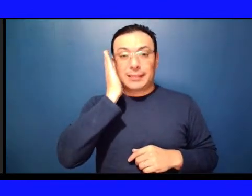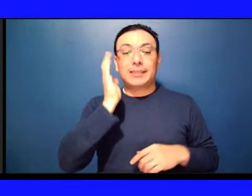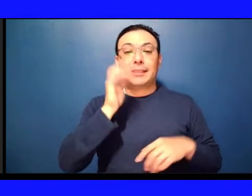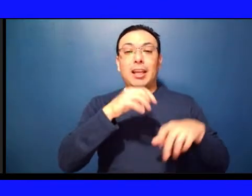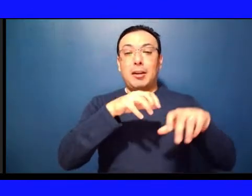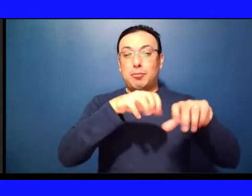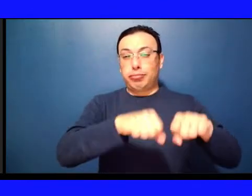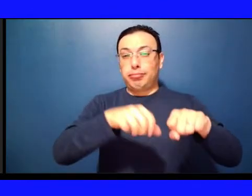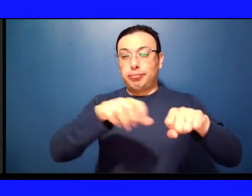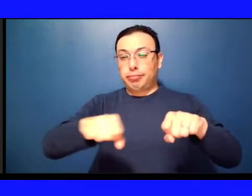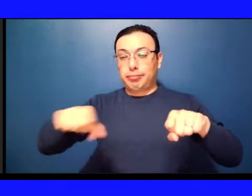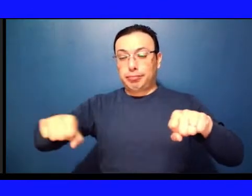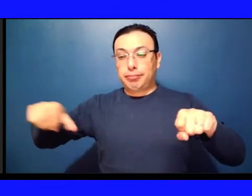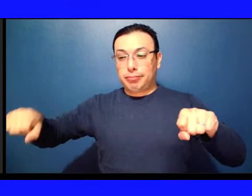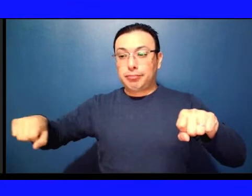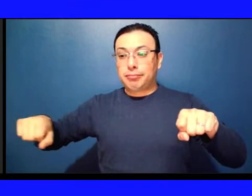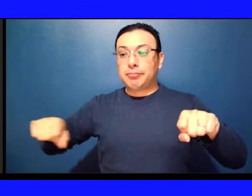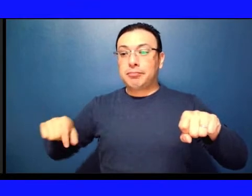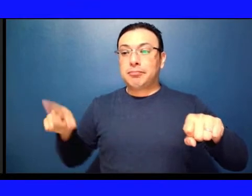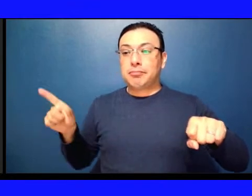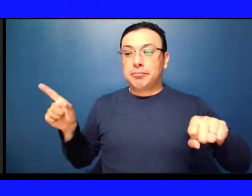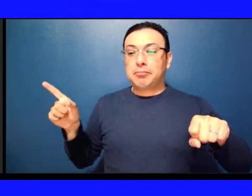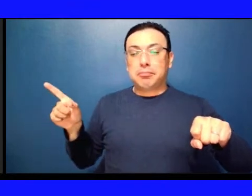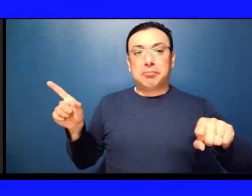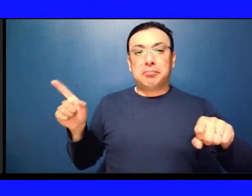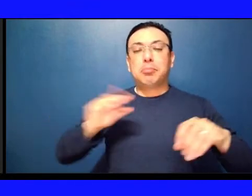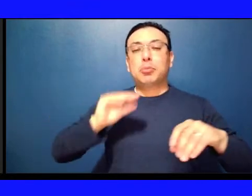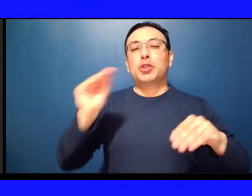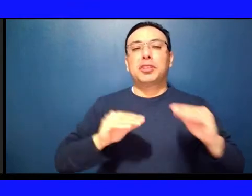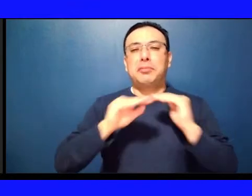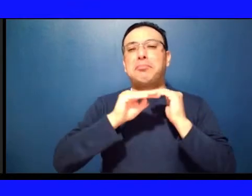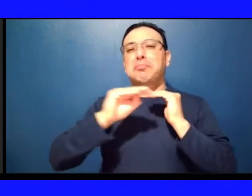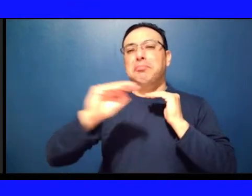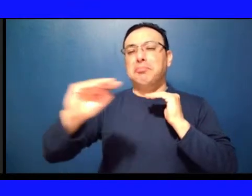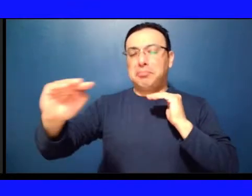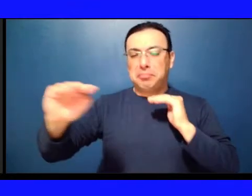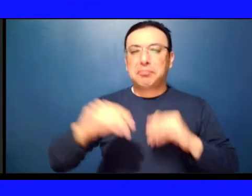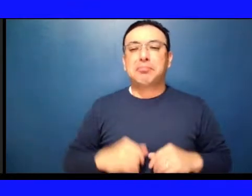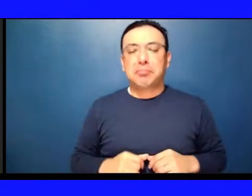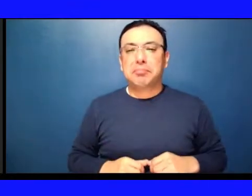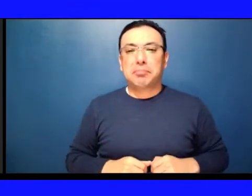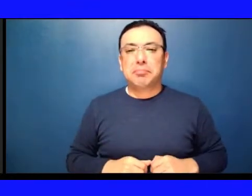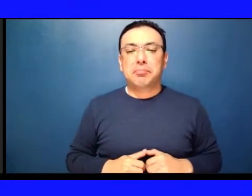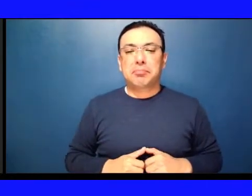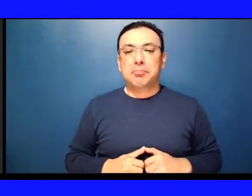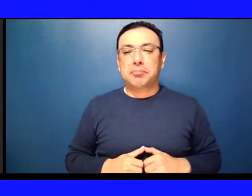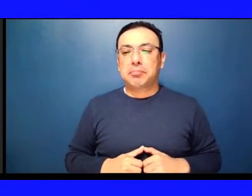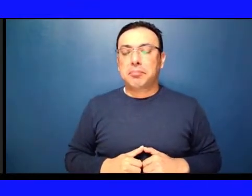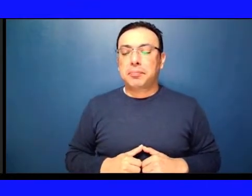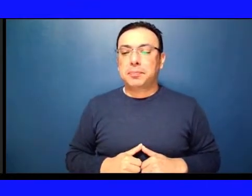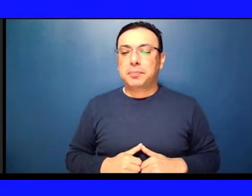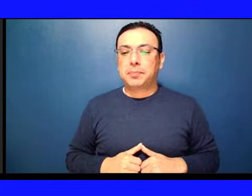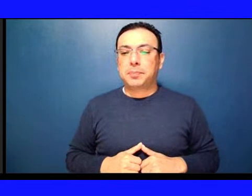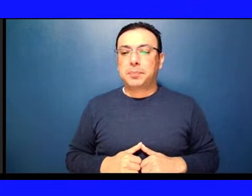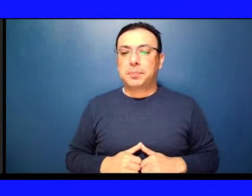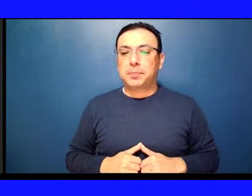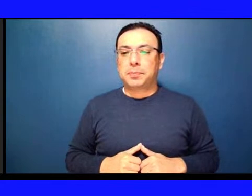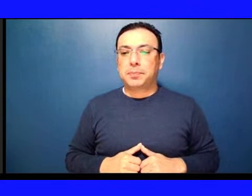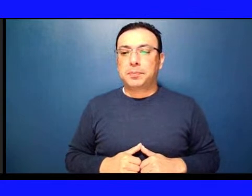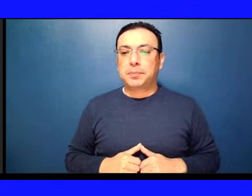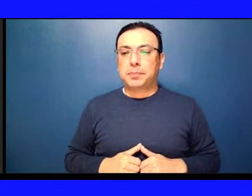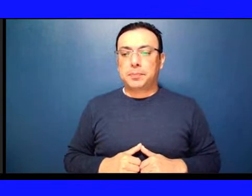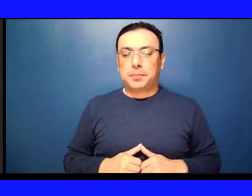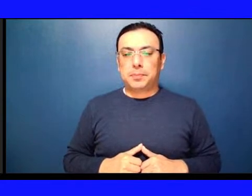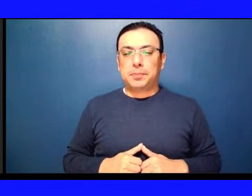add in COVID-19 vaccine for both the 12 to 17 and the 5 to 11